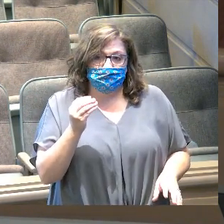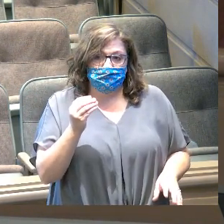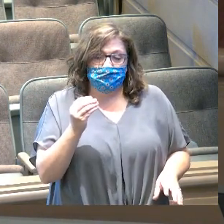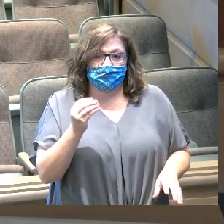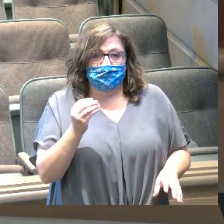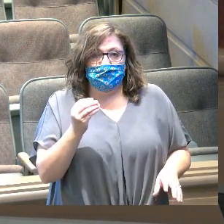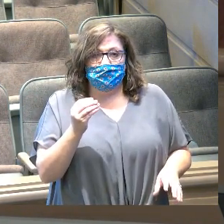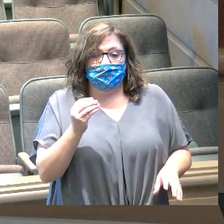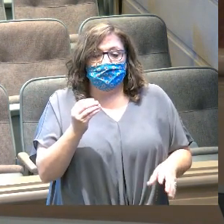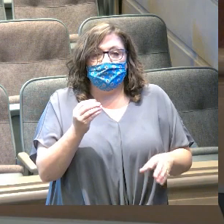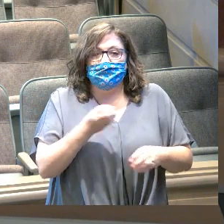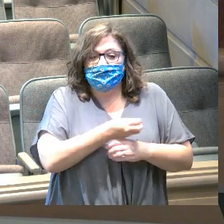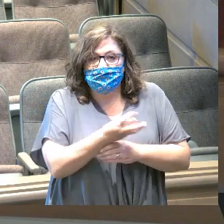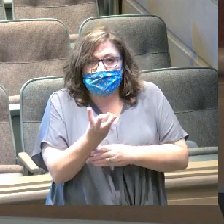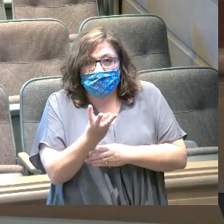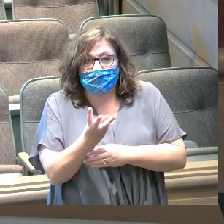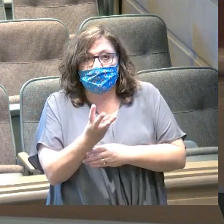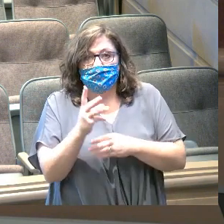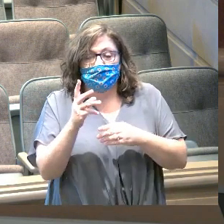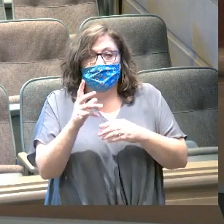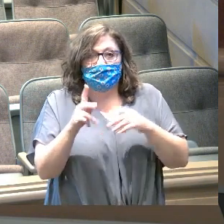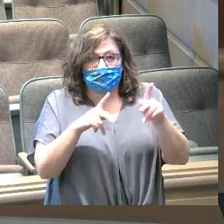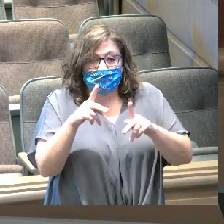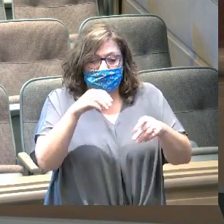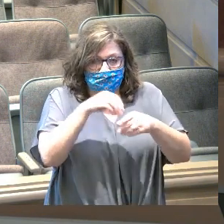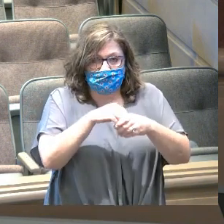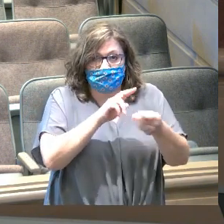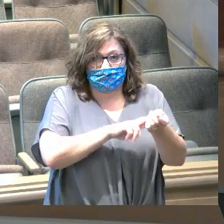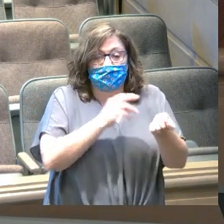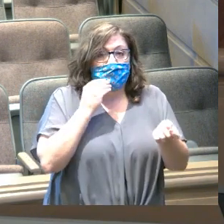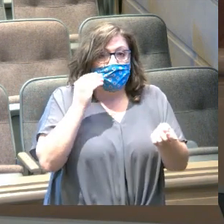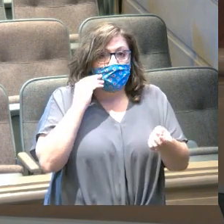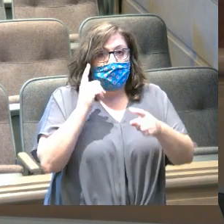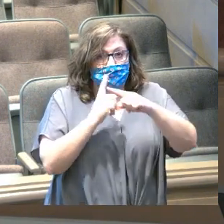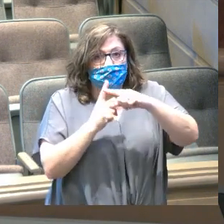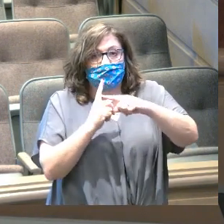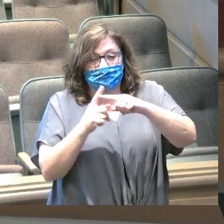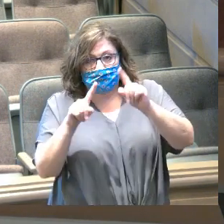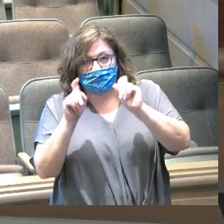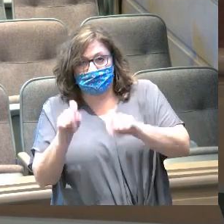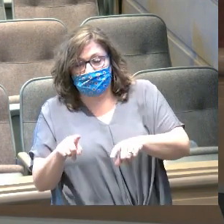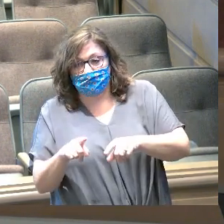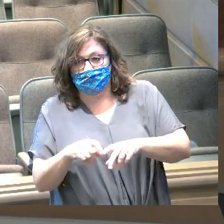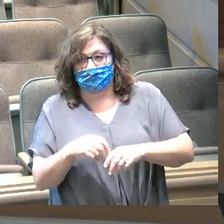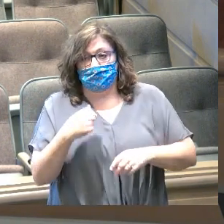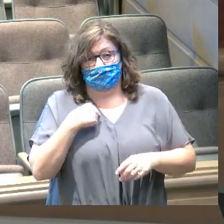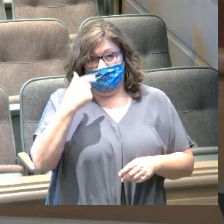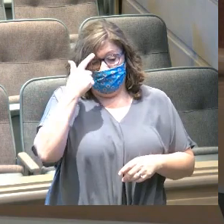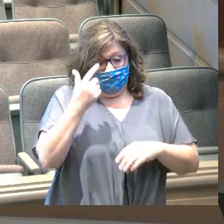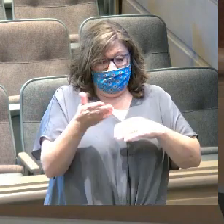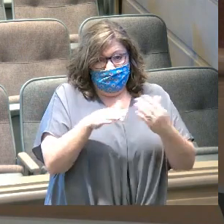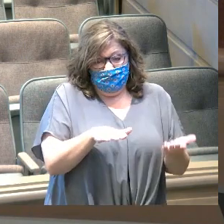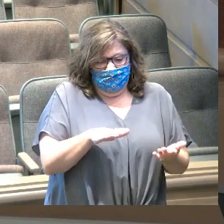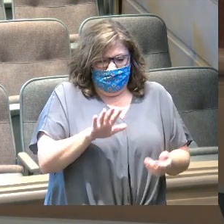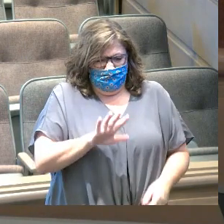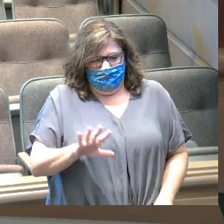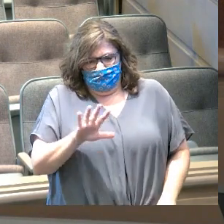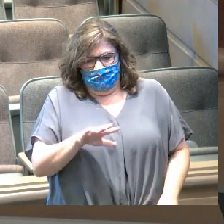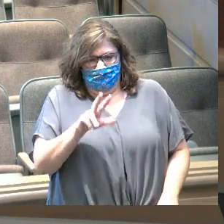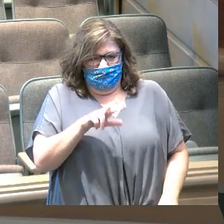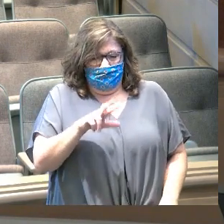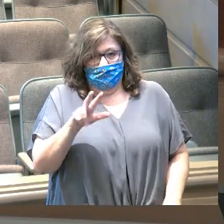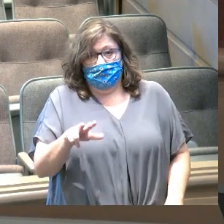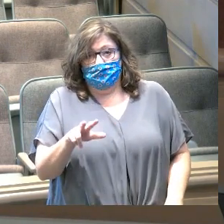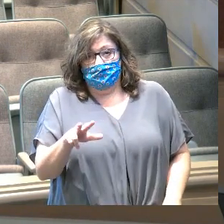number of residents having been tested positive, and Mr. Fowler will give us the deaths. I think some 33 of our residents were